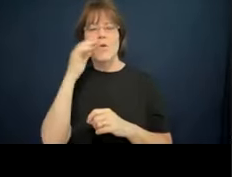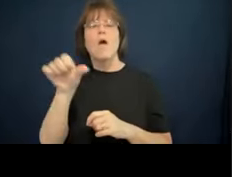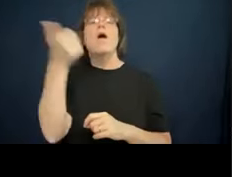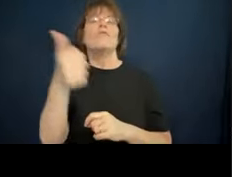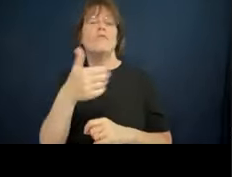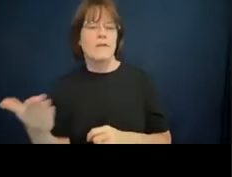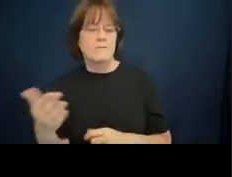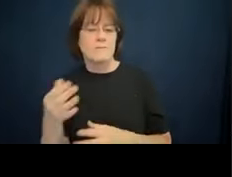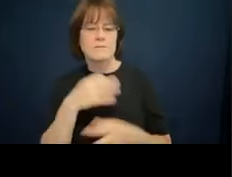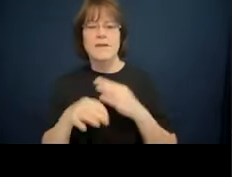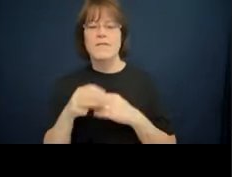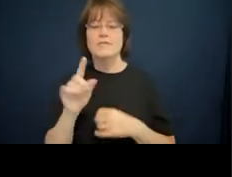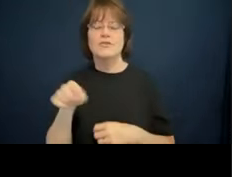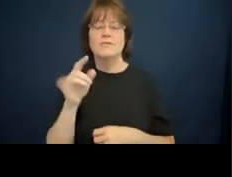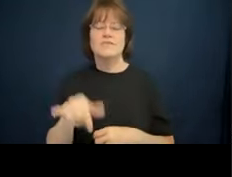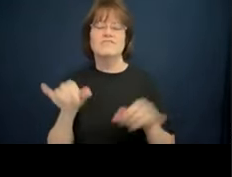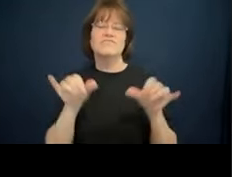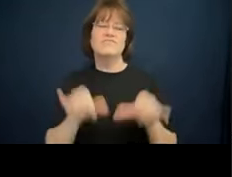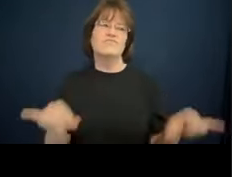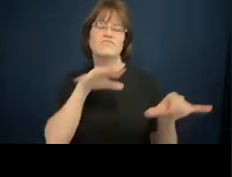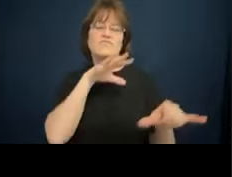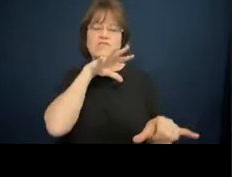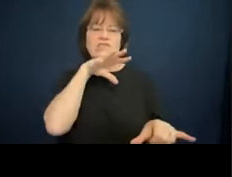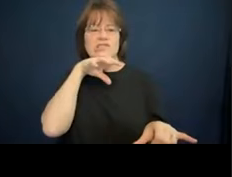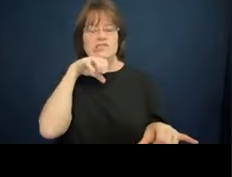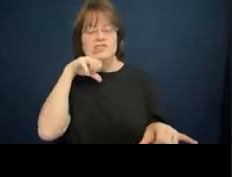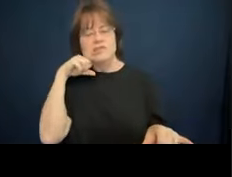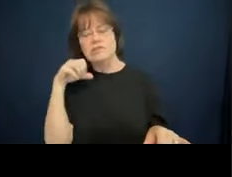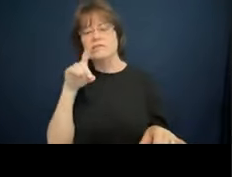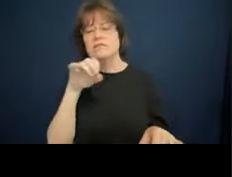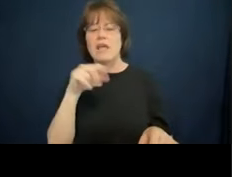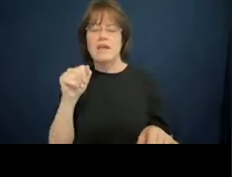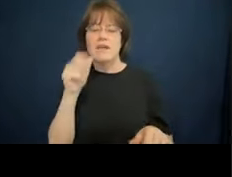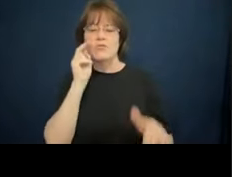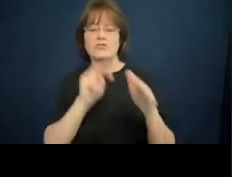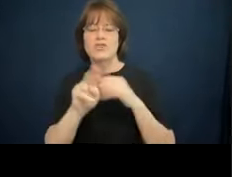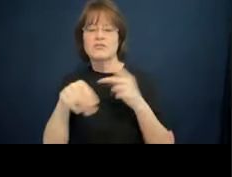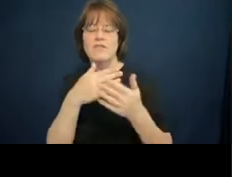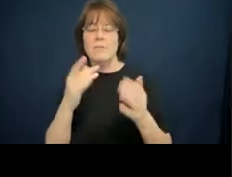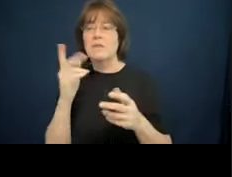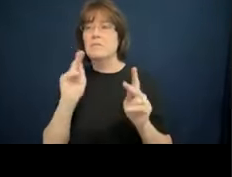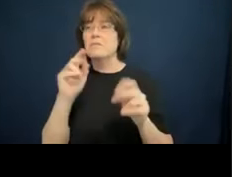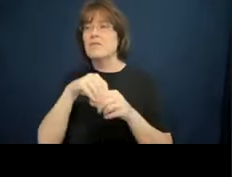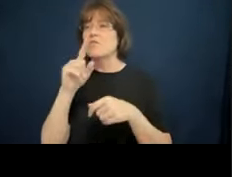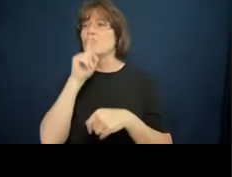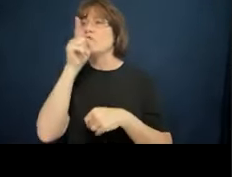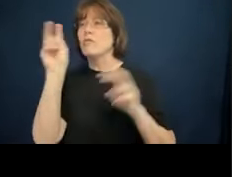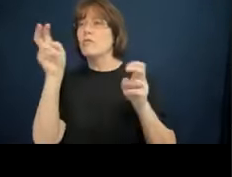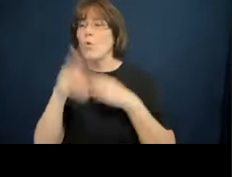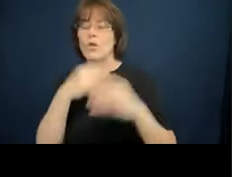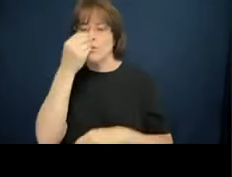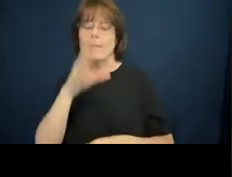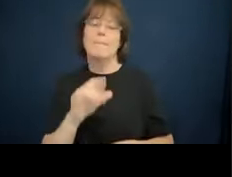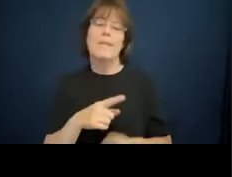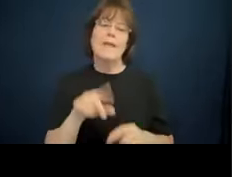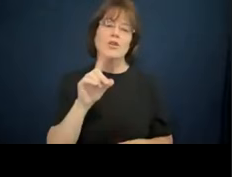things rather than this mundane datum projection kind of stuff, because nobody in the real world cared. But actually they do. It has really